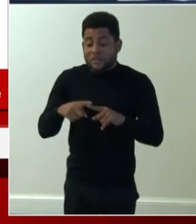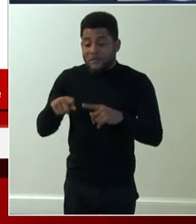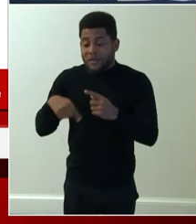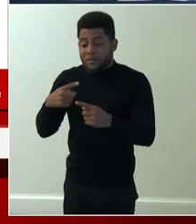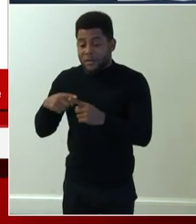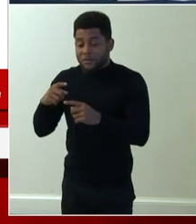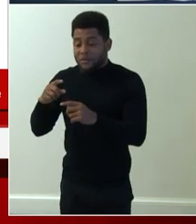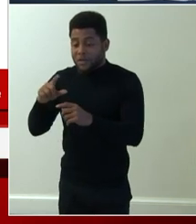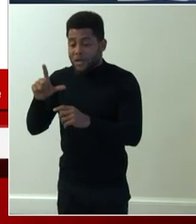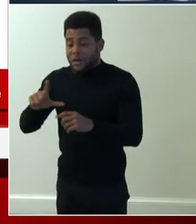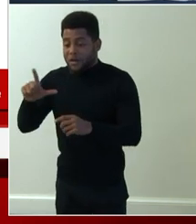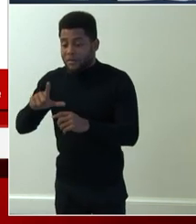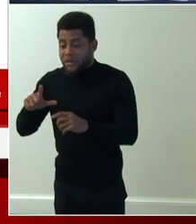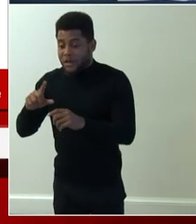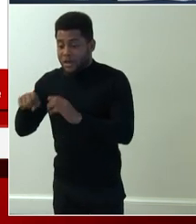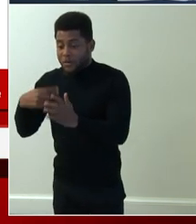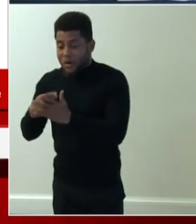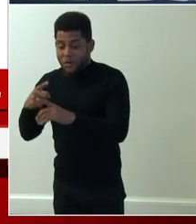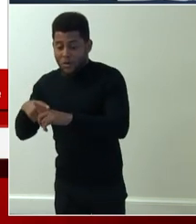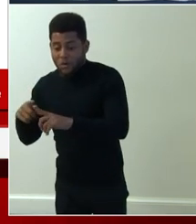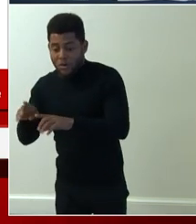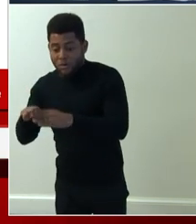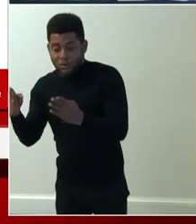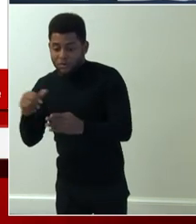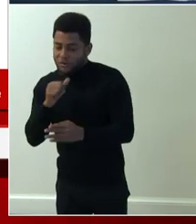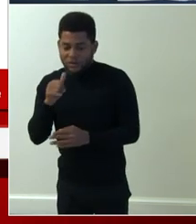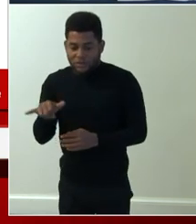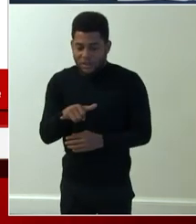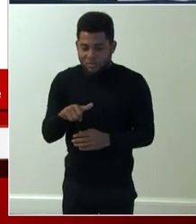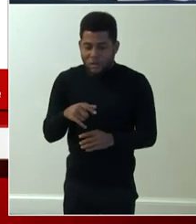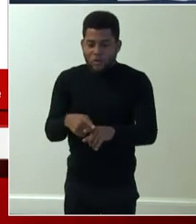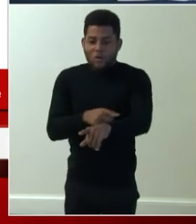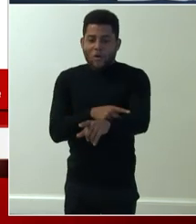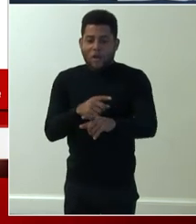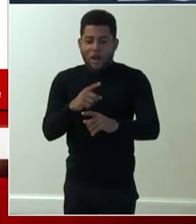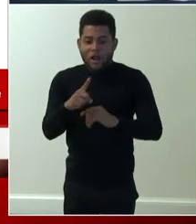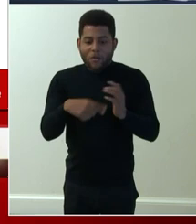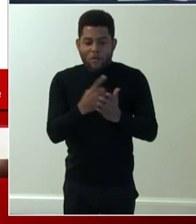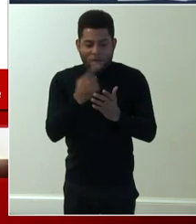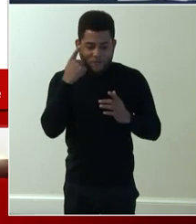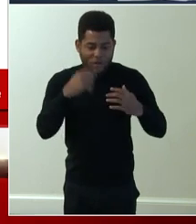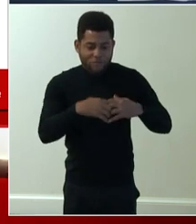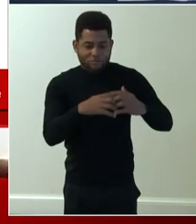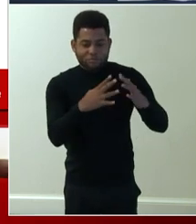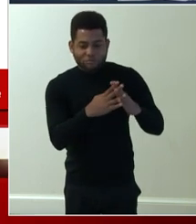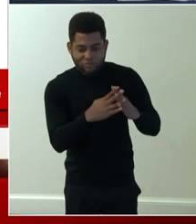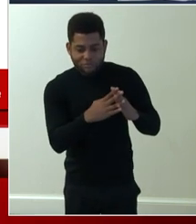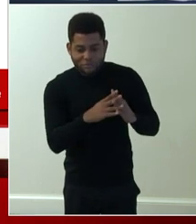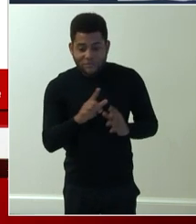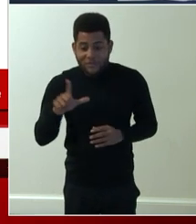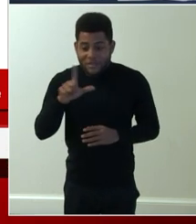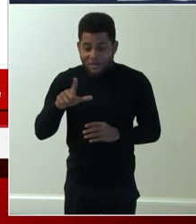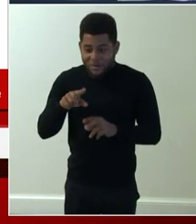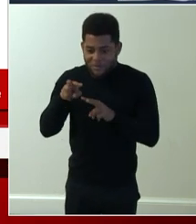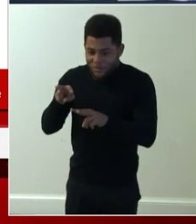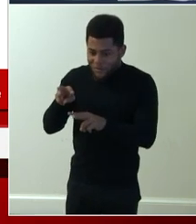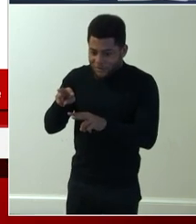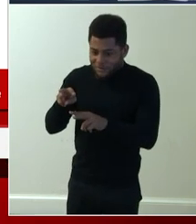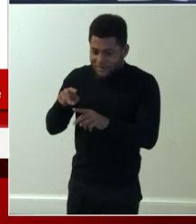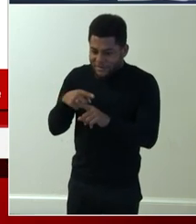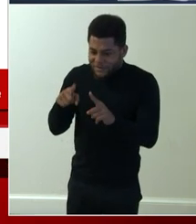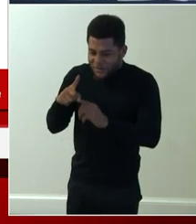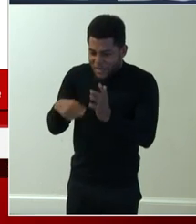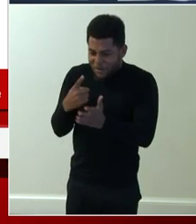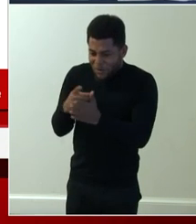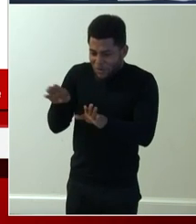or pay attention here to the hours of operation. So just as a reminder, the 4 ways for individuals